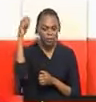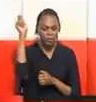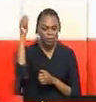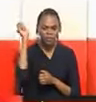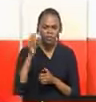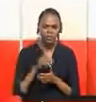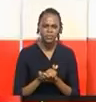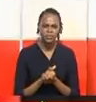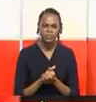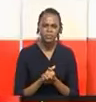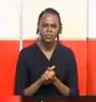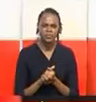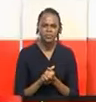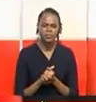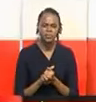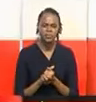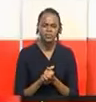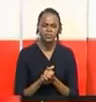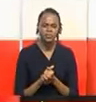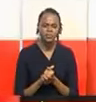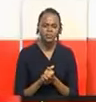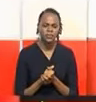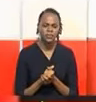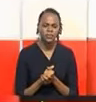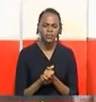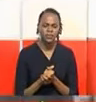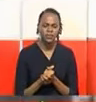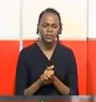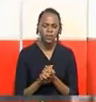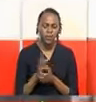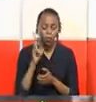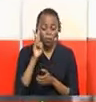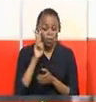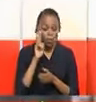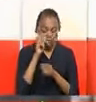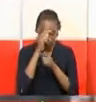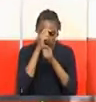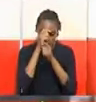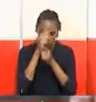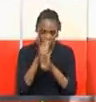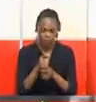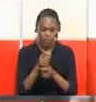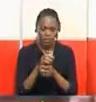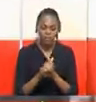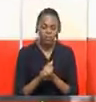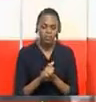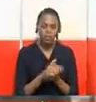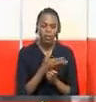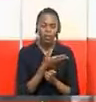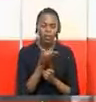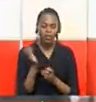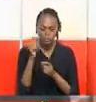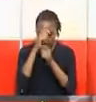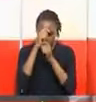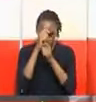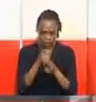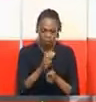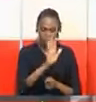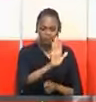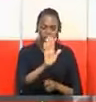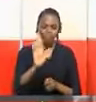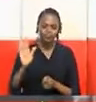Republic of Malawi, distinguished guests, all protocols observed.